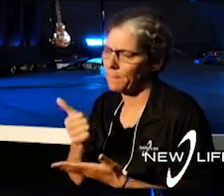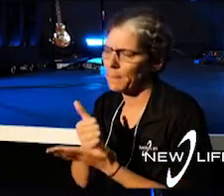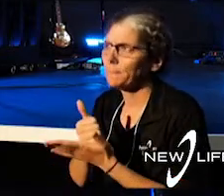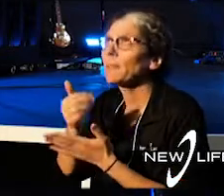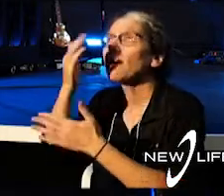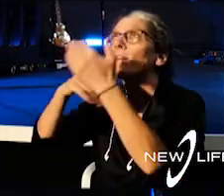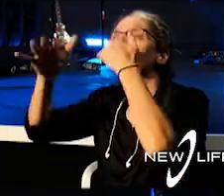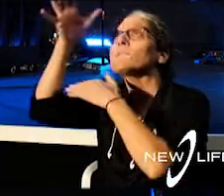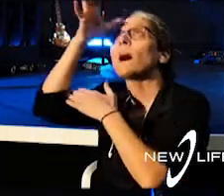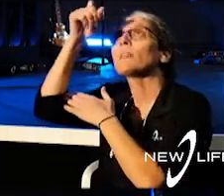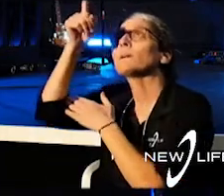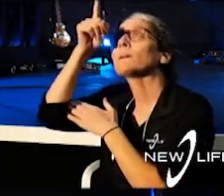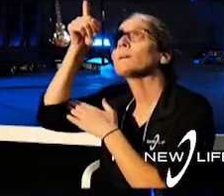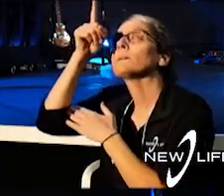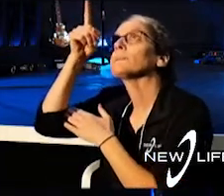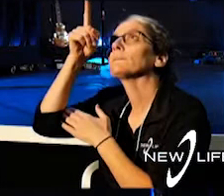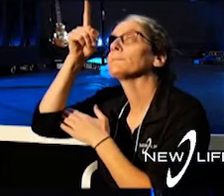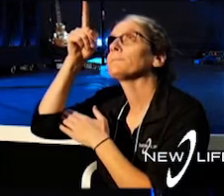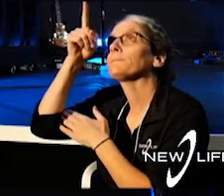Father,